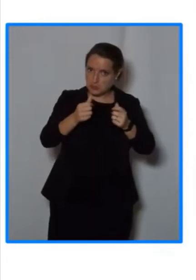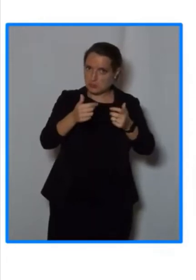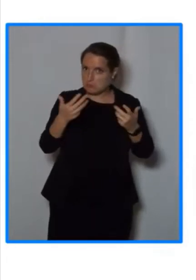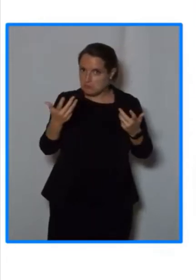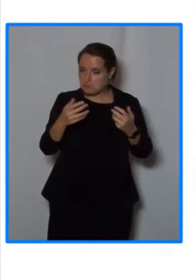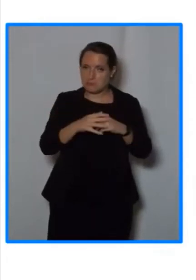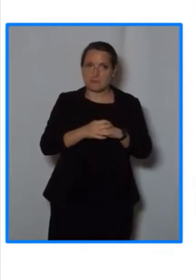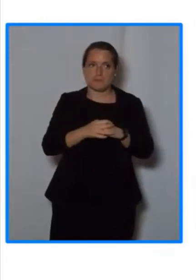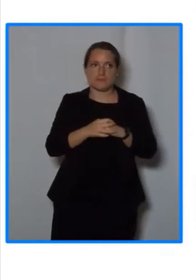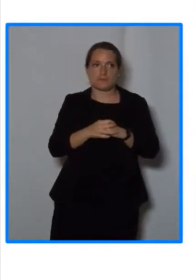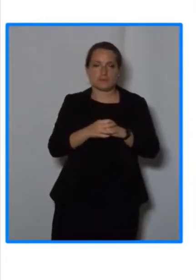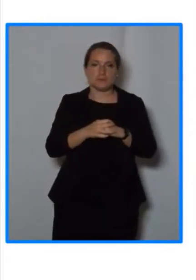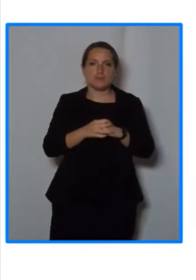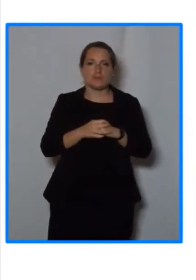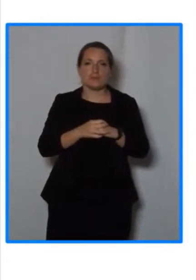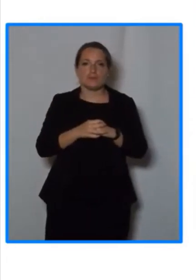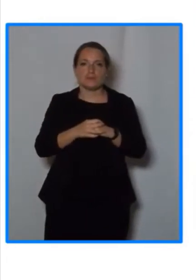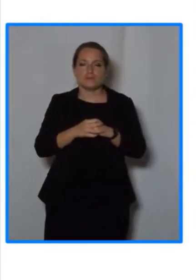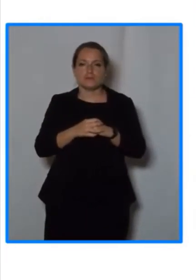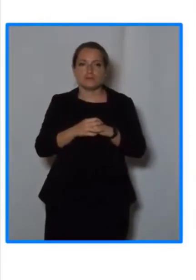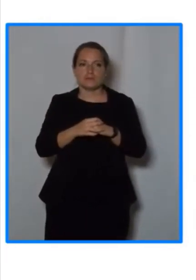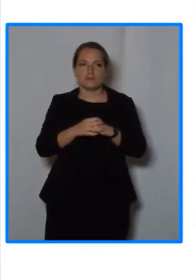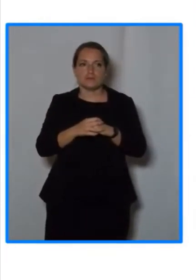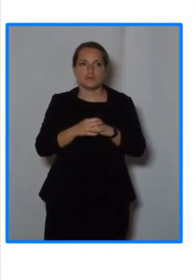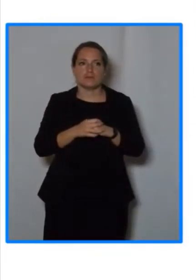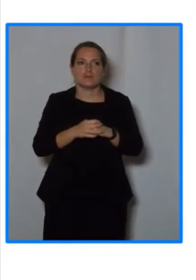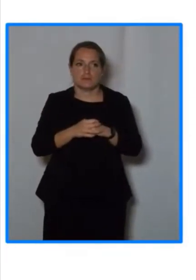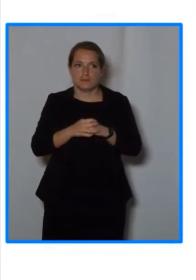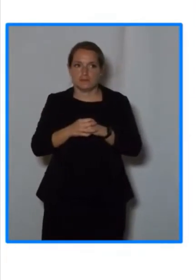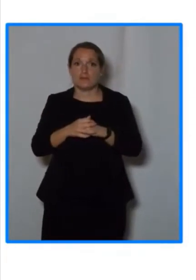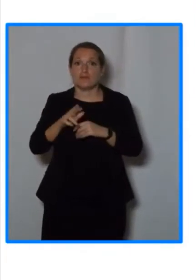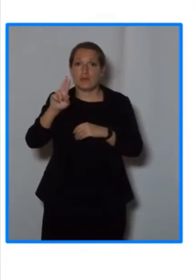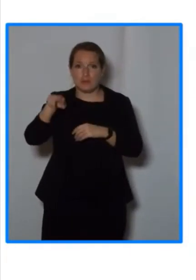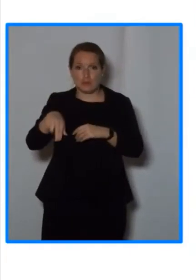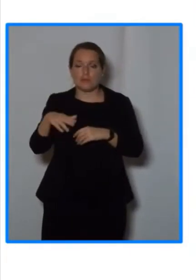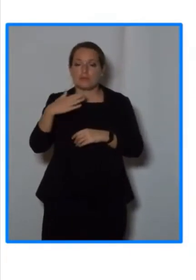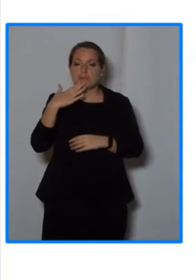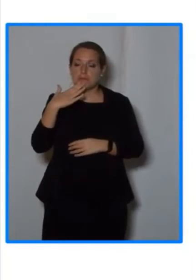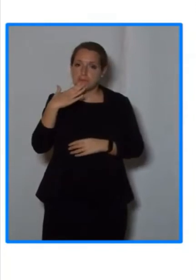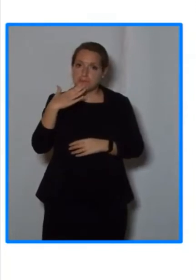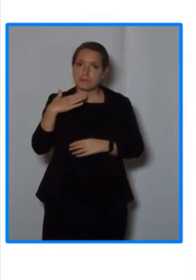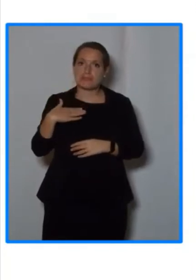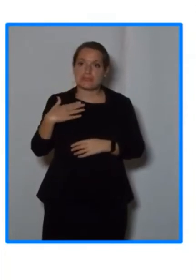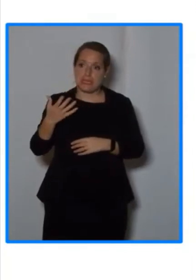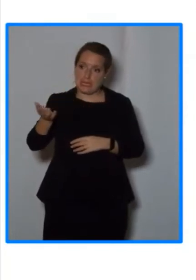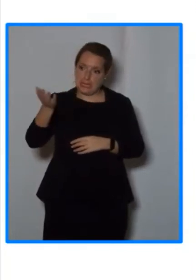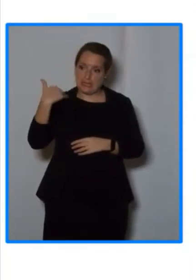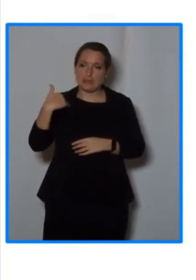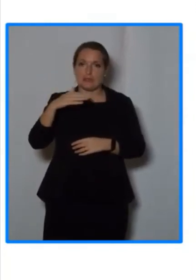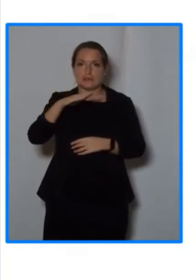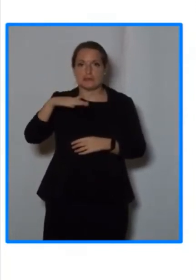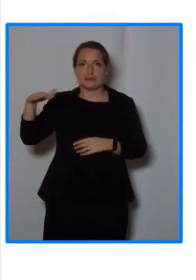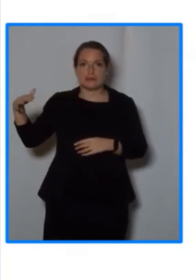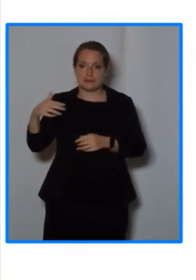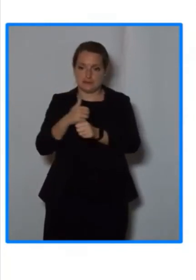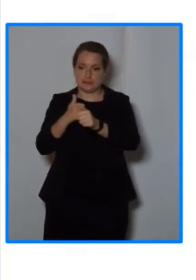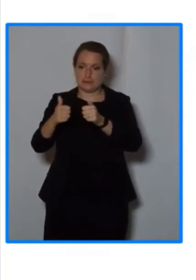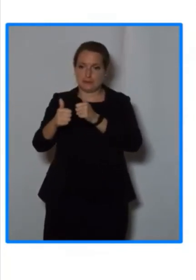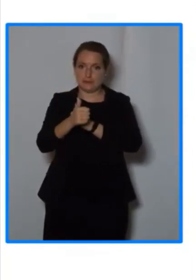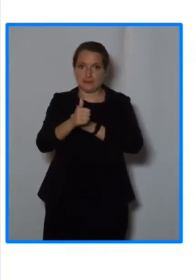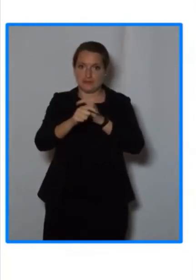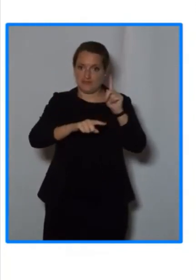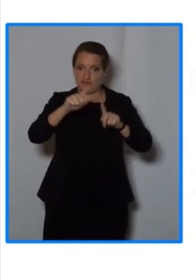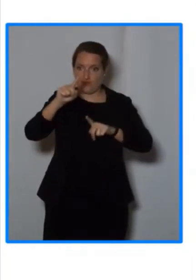What we think is really helpful for designers is to involve users with disabilities and with different technology needs